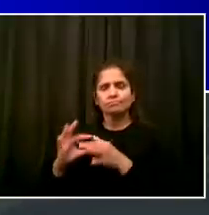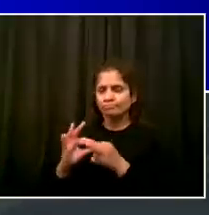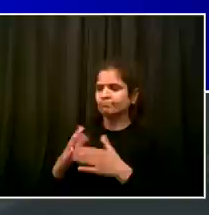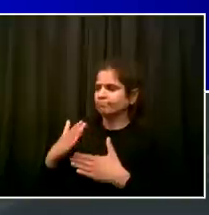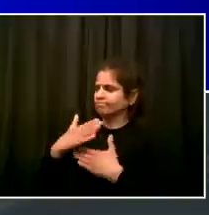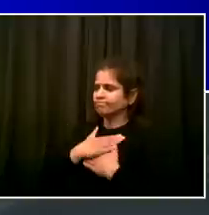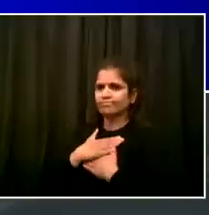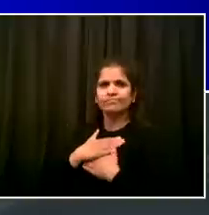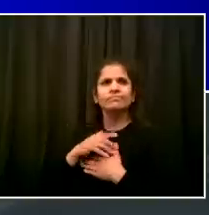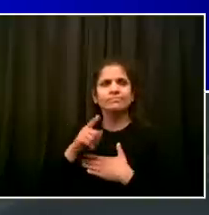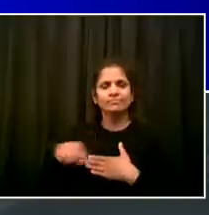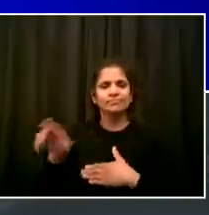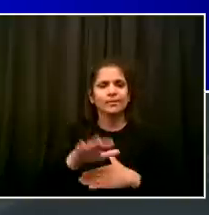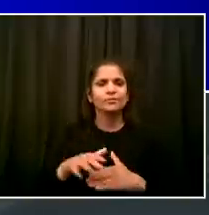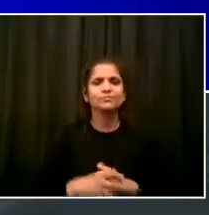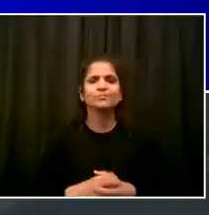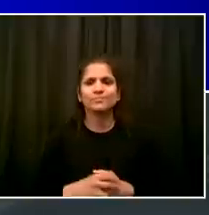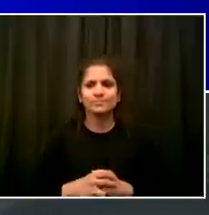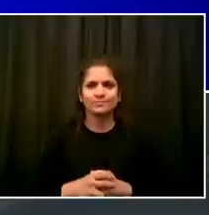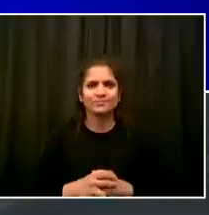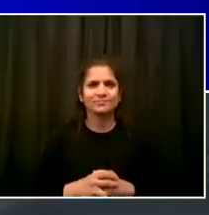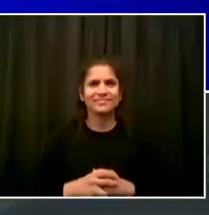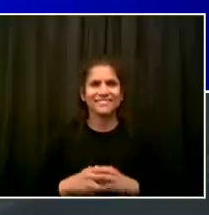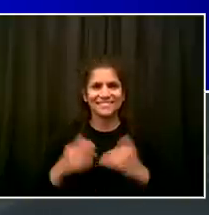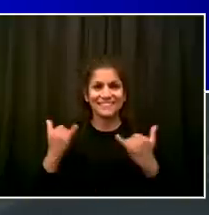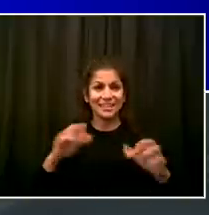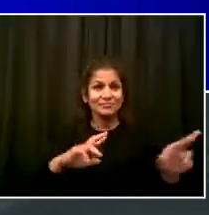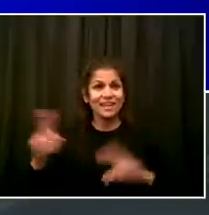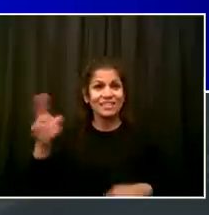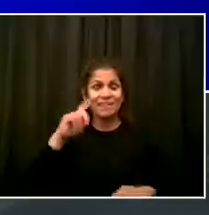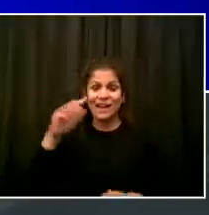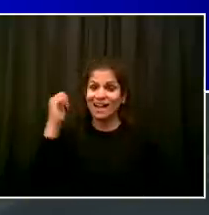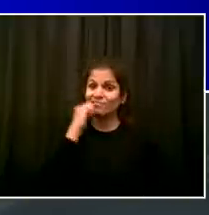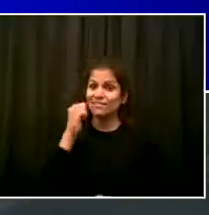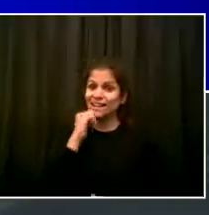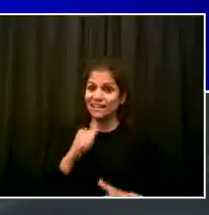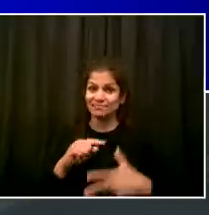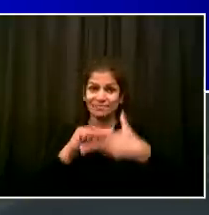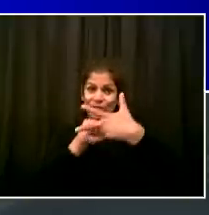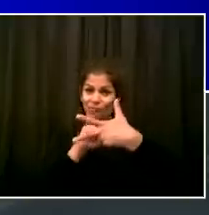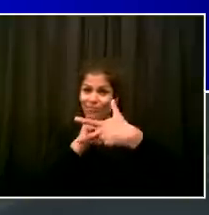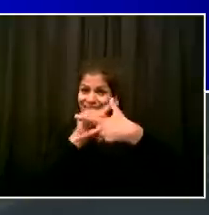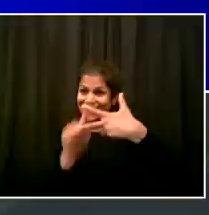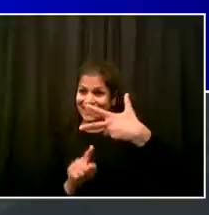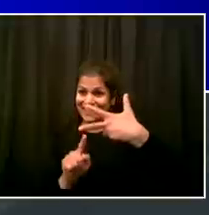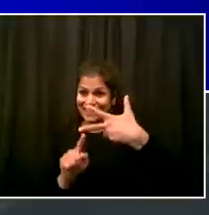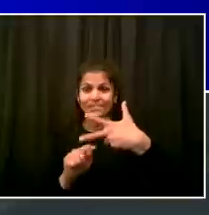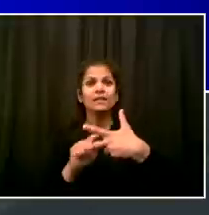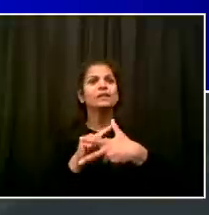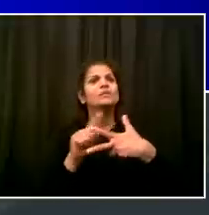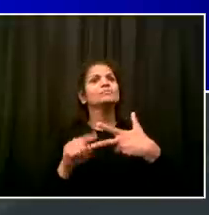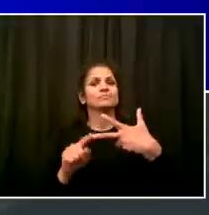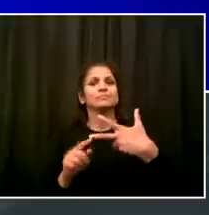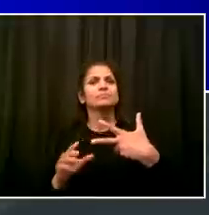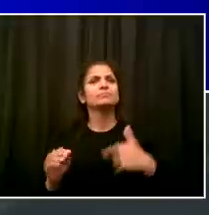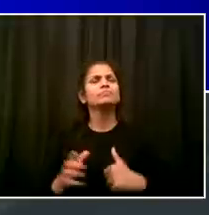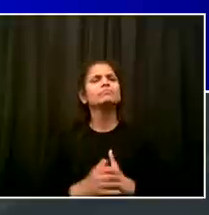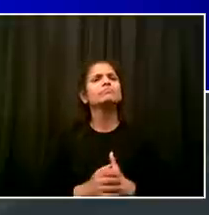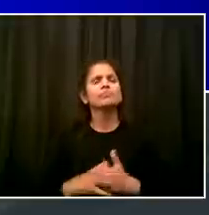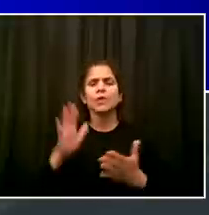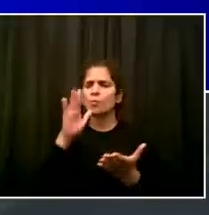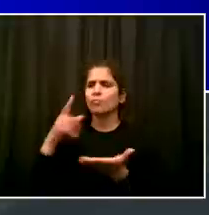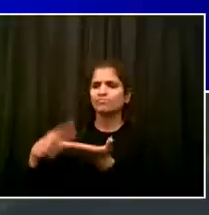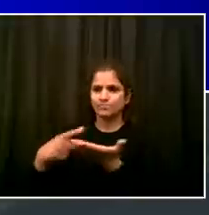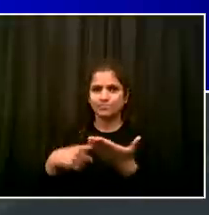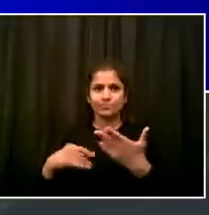Now to our daily indicators, and this is going to be a moment to talk about what all of you have